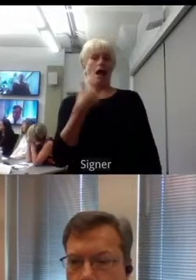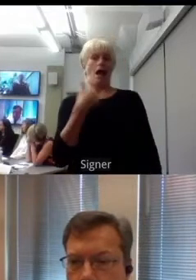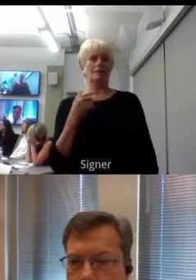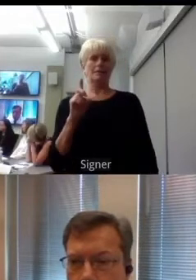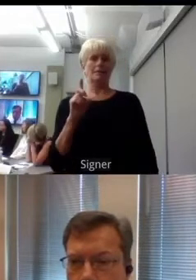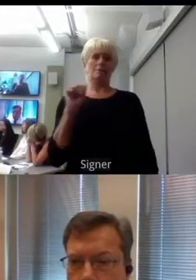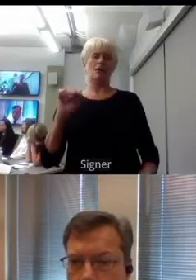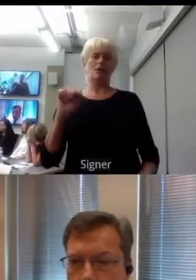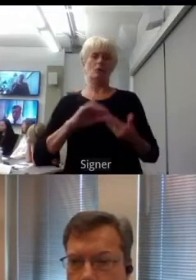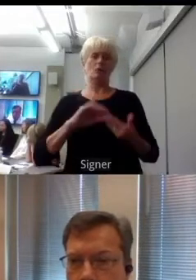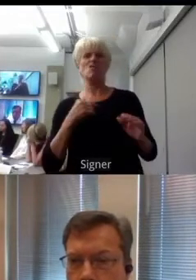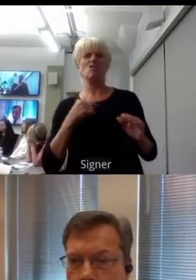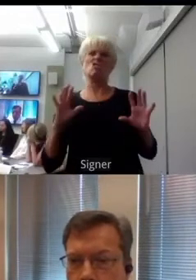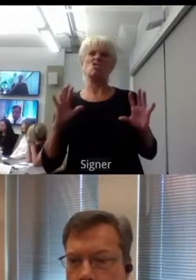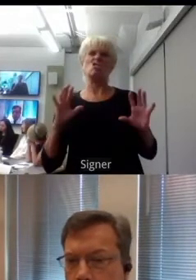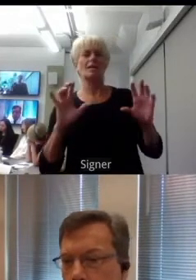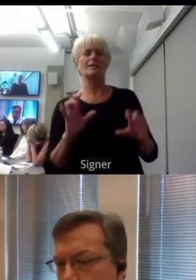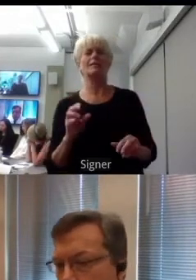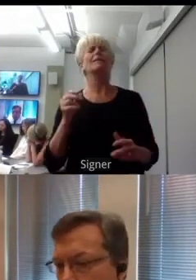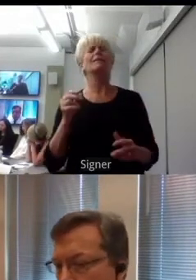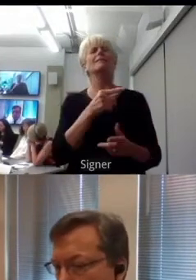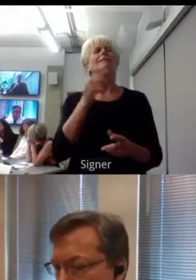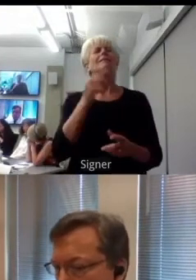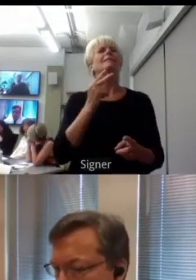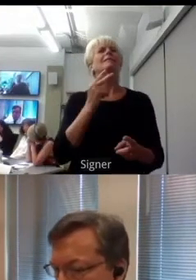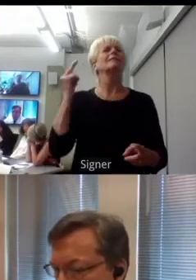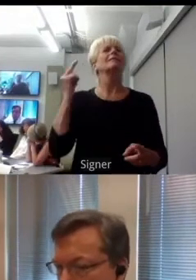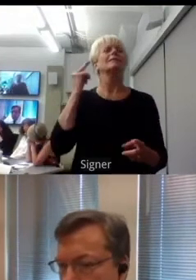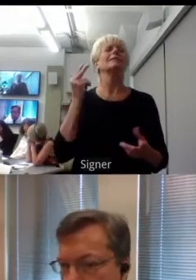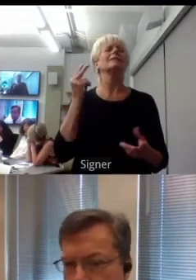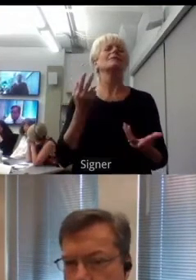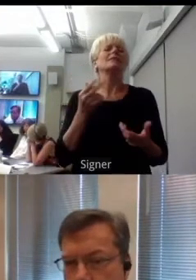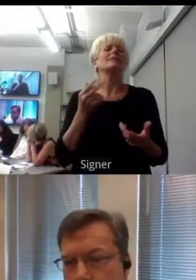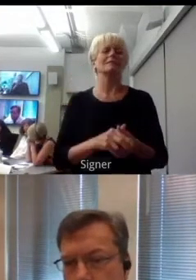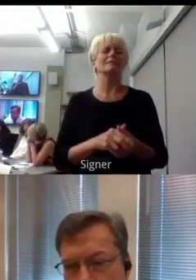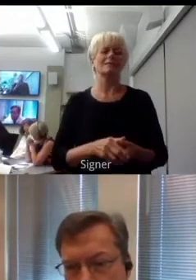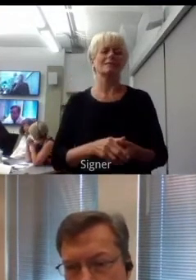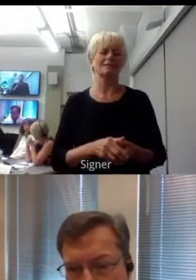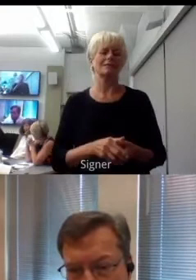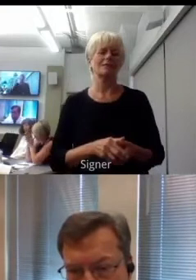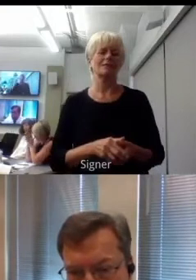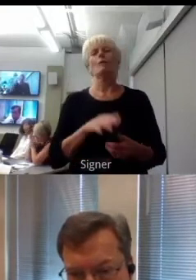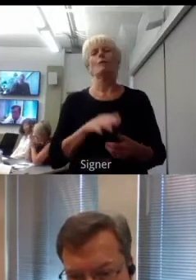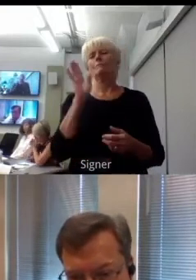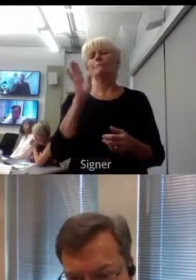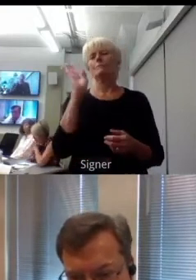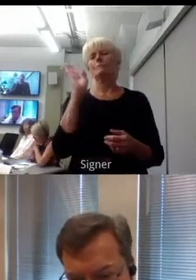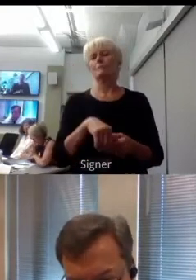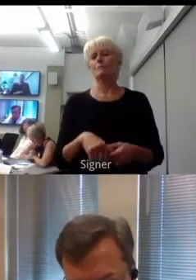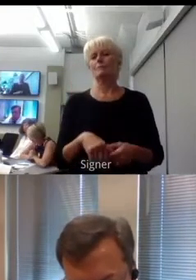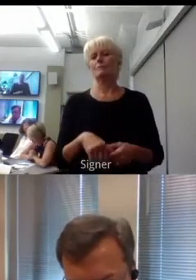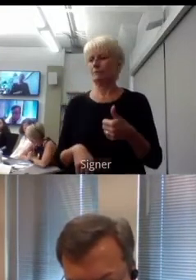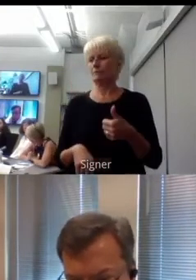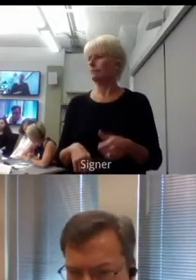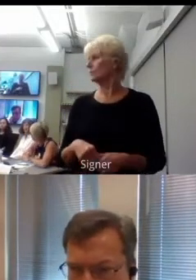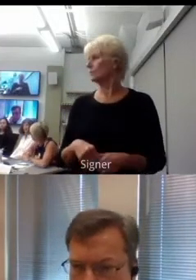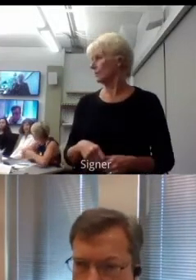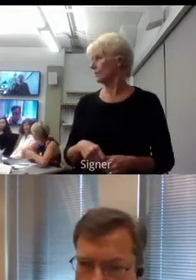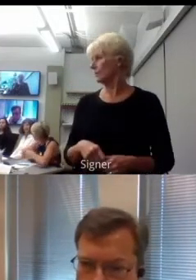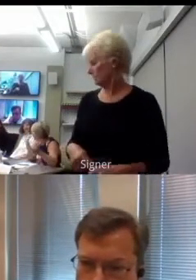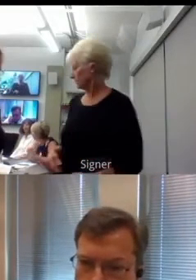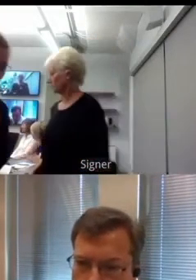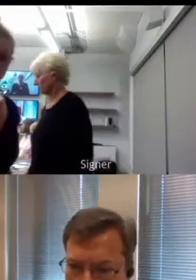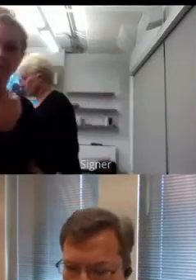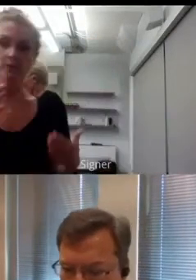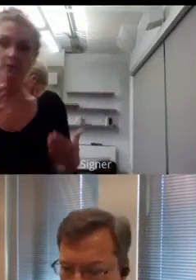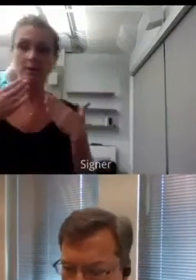standards enacted and on the books? Yeah, thank you, David. And it's good to be back. I'm obviously reconnecting with a lot of people that I've worked